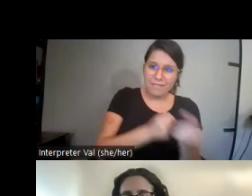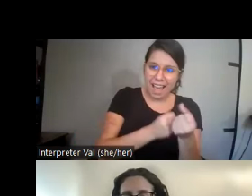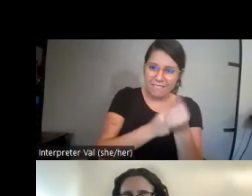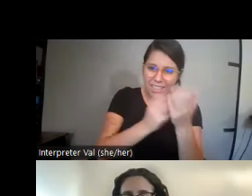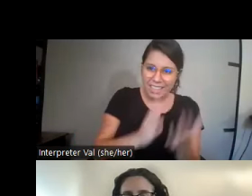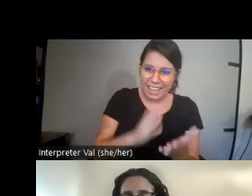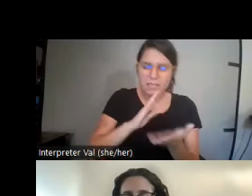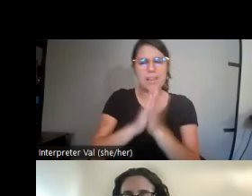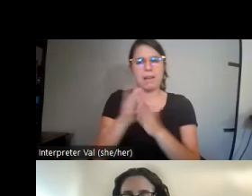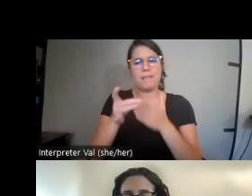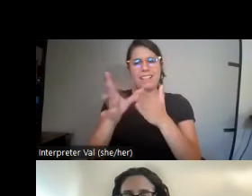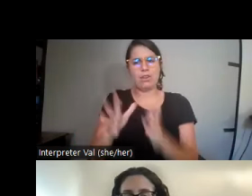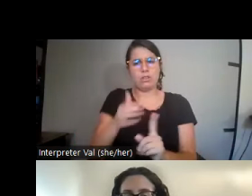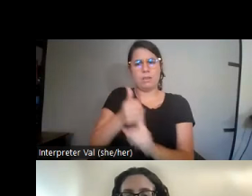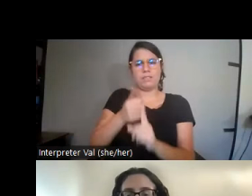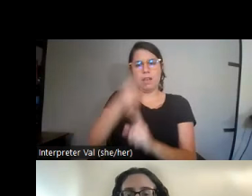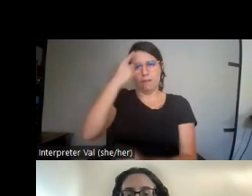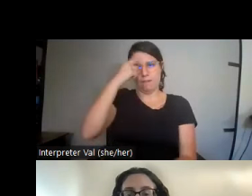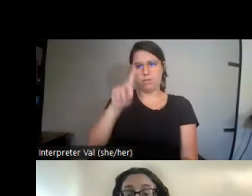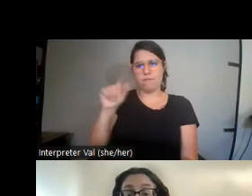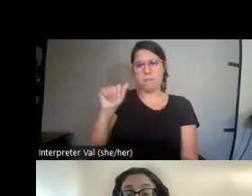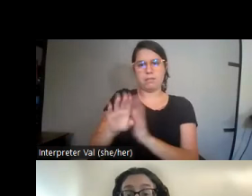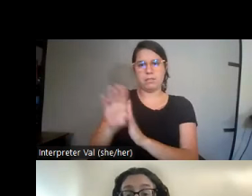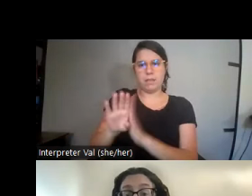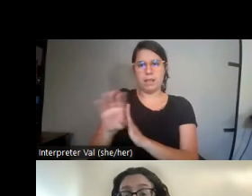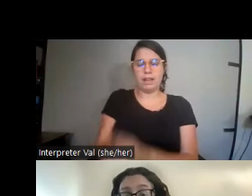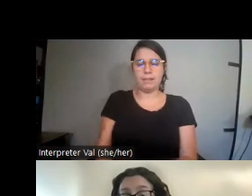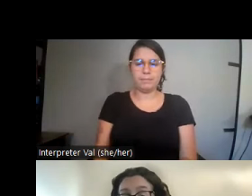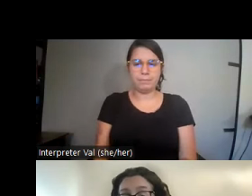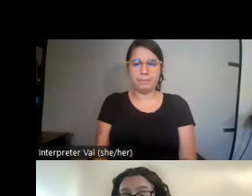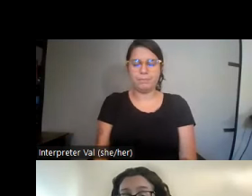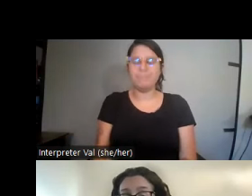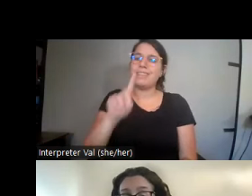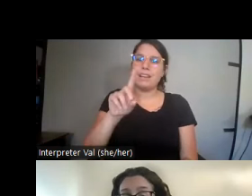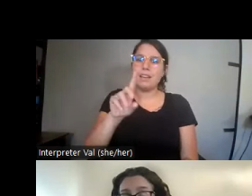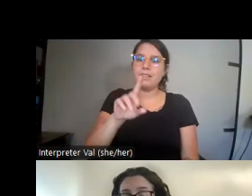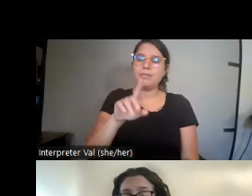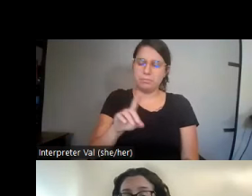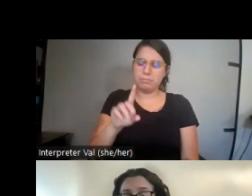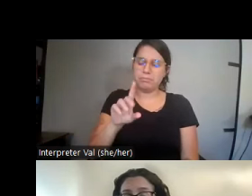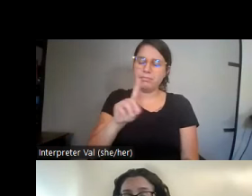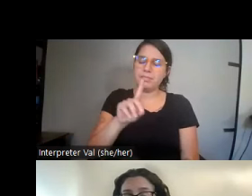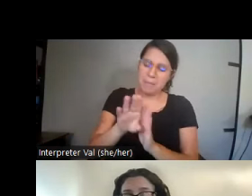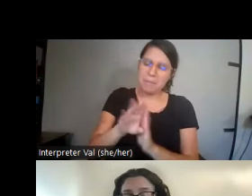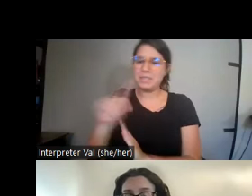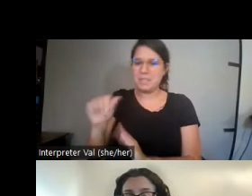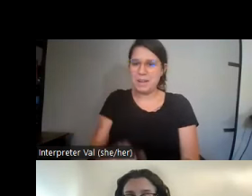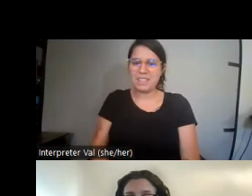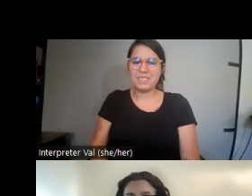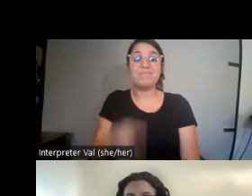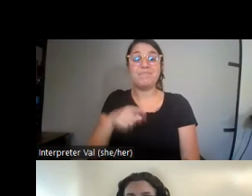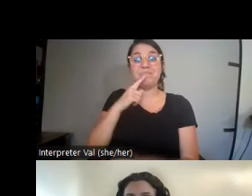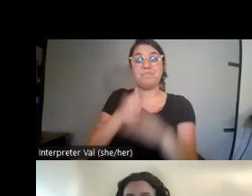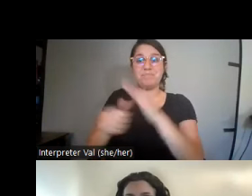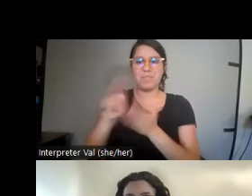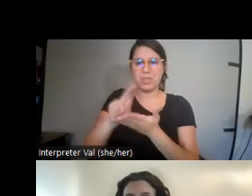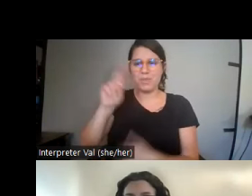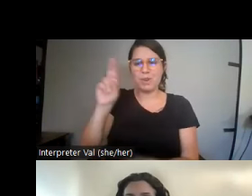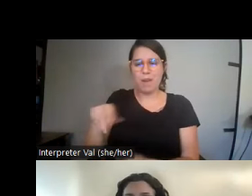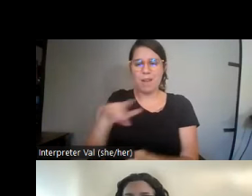of developmental disabilities. Our LEND program at Rochester is housed at the University of Rochester